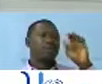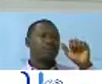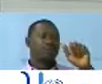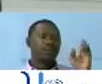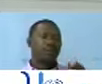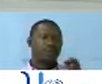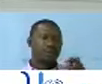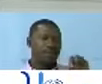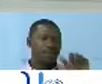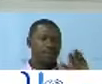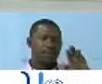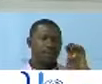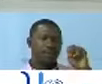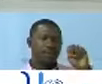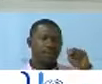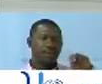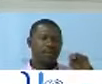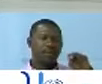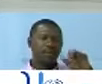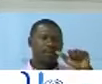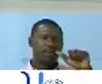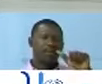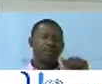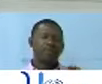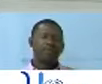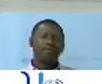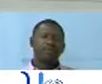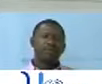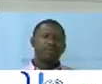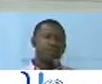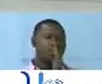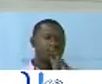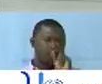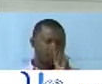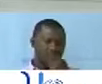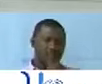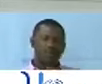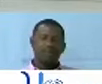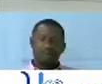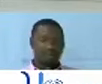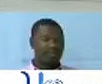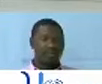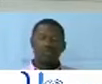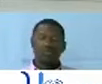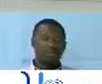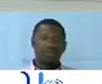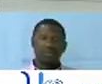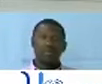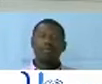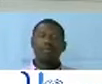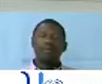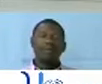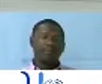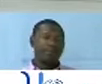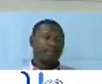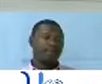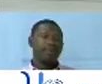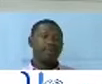Who, as you know, became a victim of the same system. Mom sax bu jeegi nek na ko xamne ni ku loro la